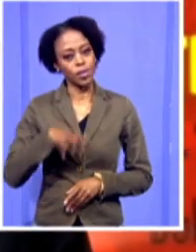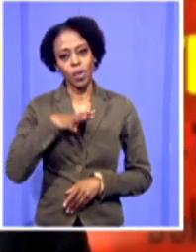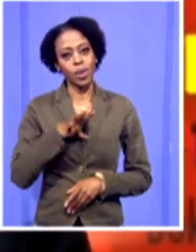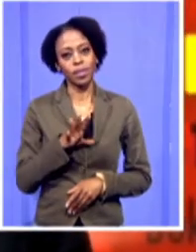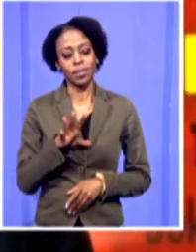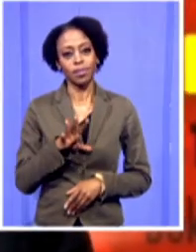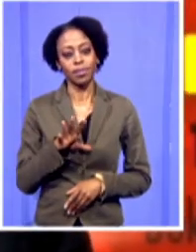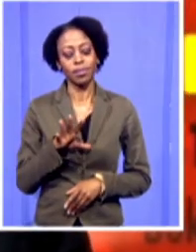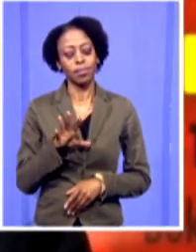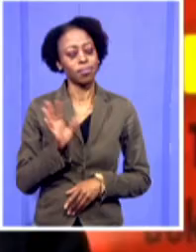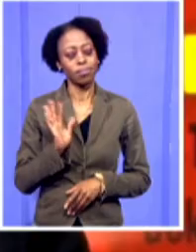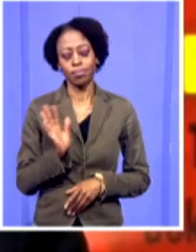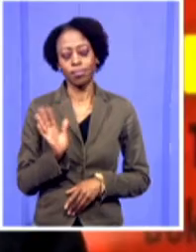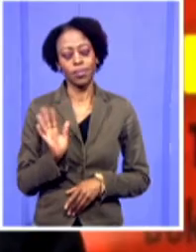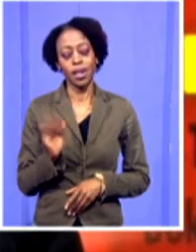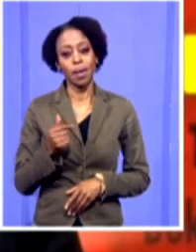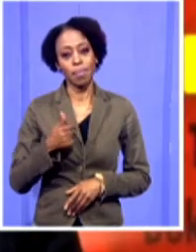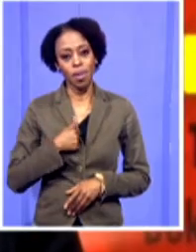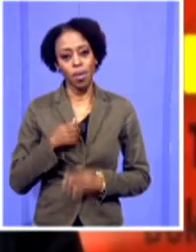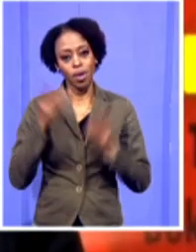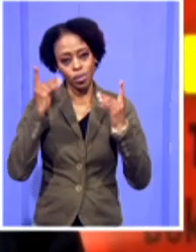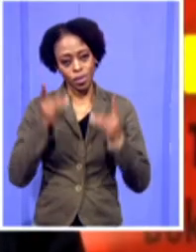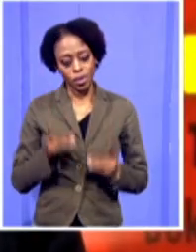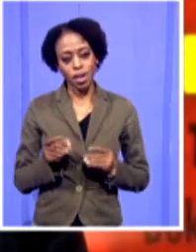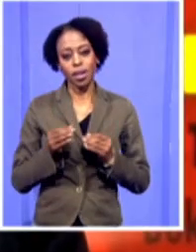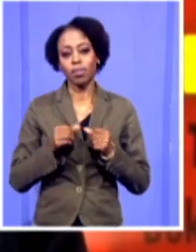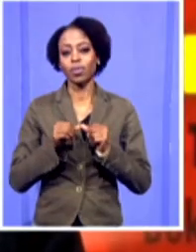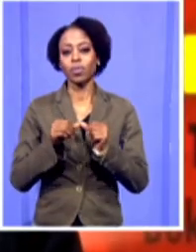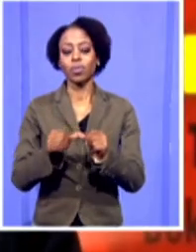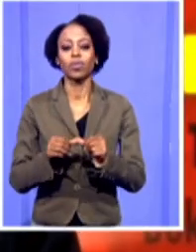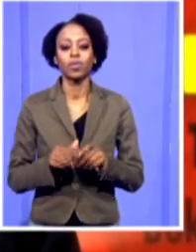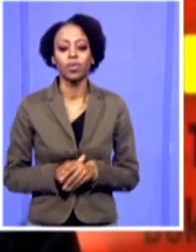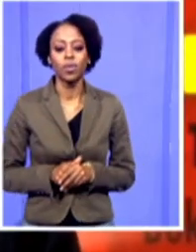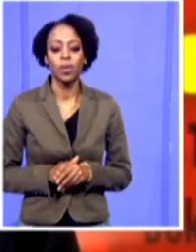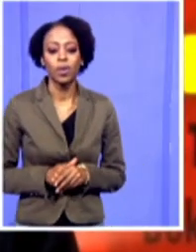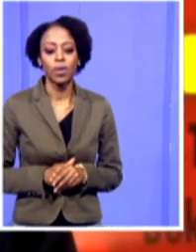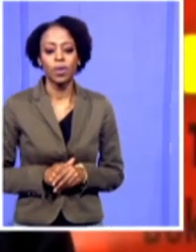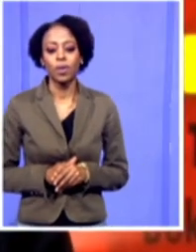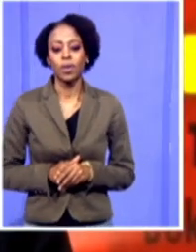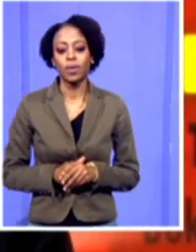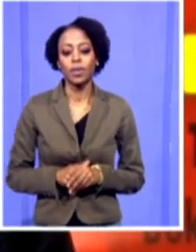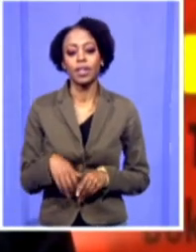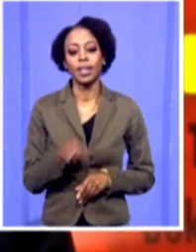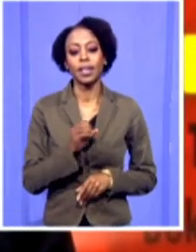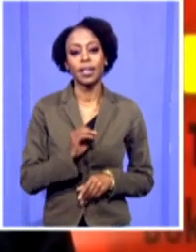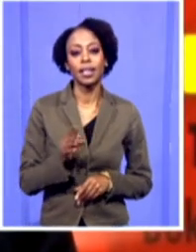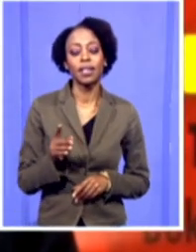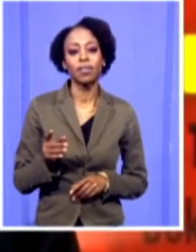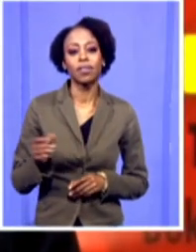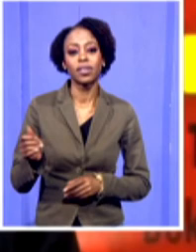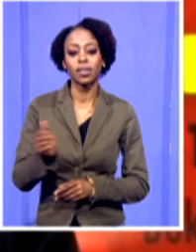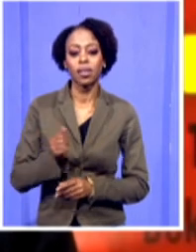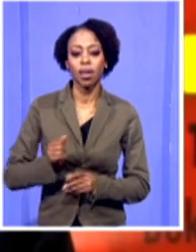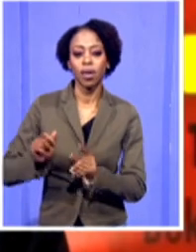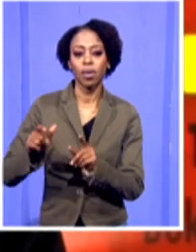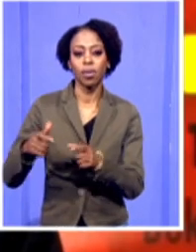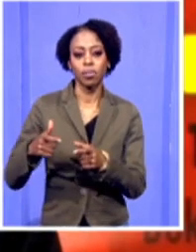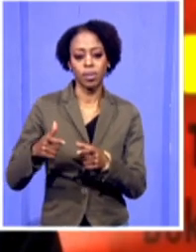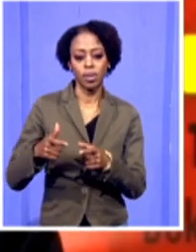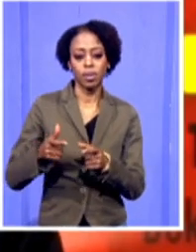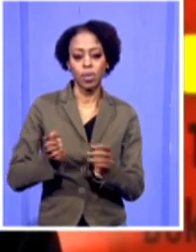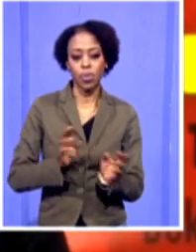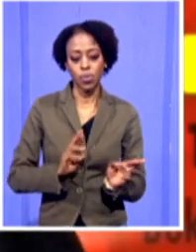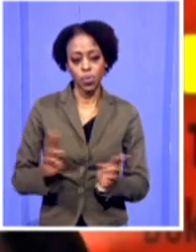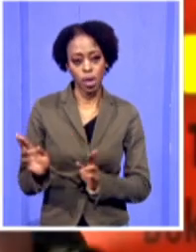I want to rule and we move forward. If the steering committee is